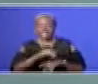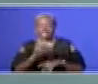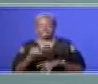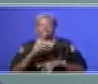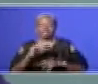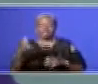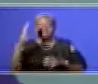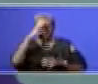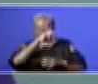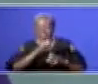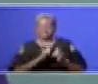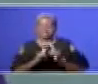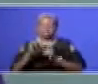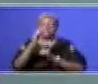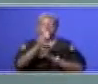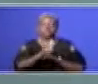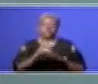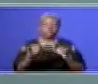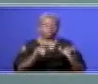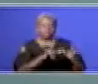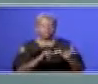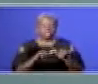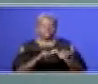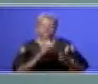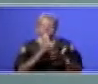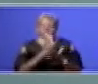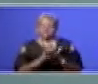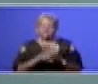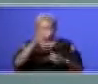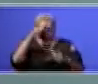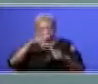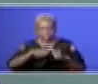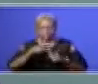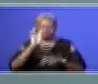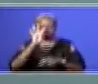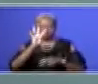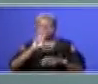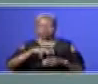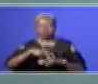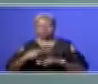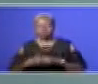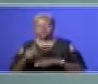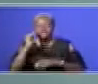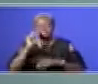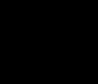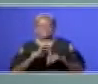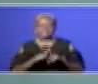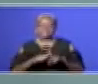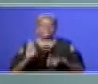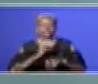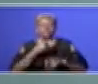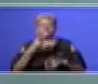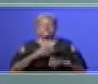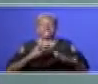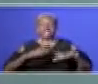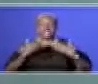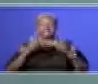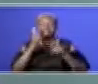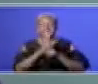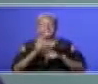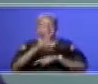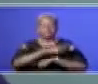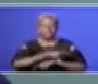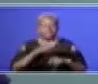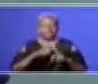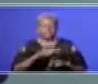beyond measure. As we pause to remember our four fallen sisters, we say happy Labor Day to you. We know